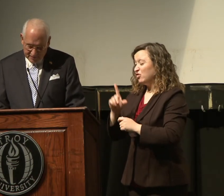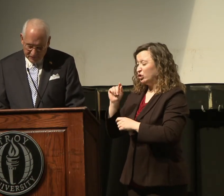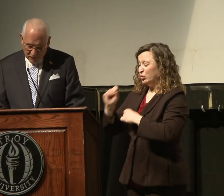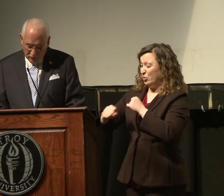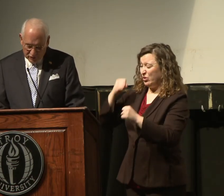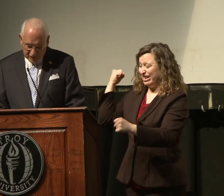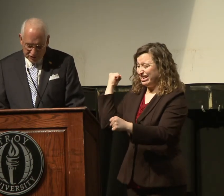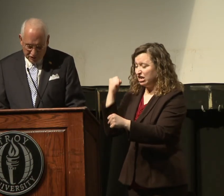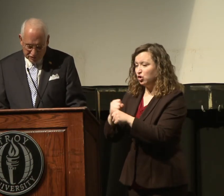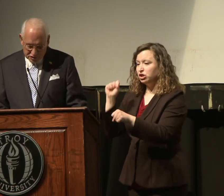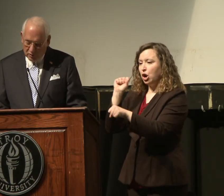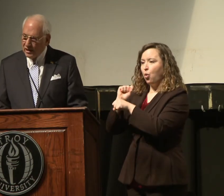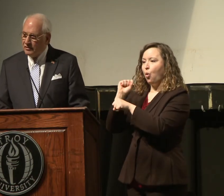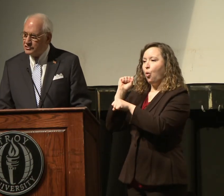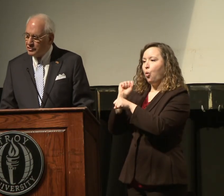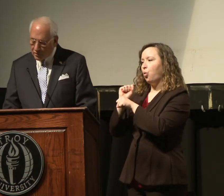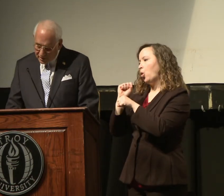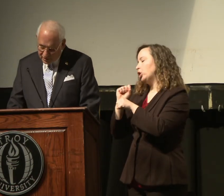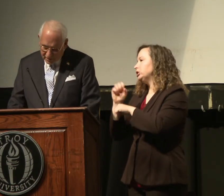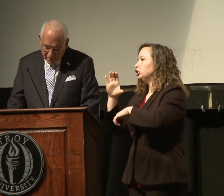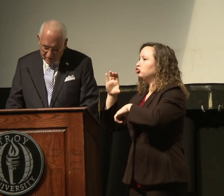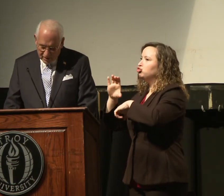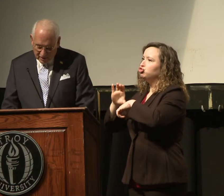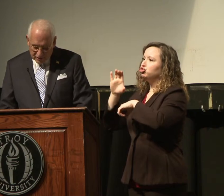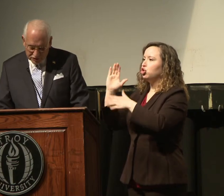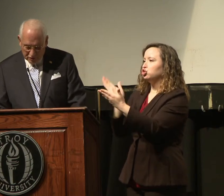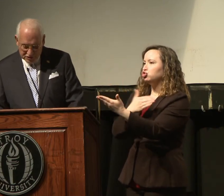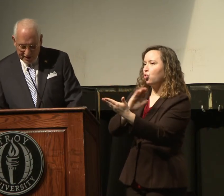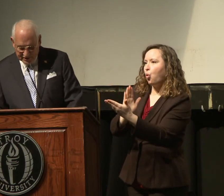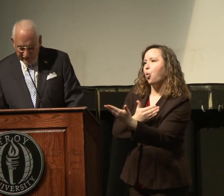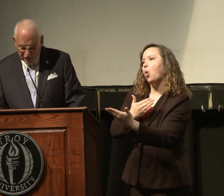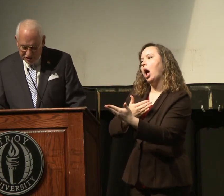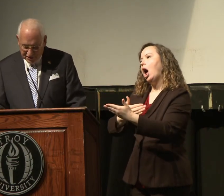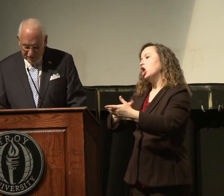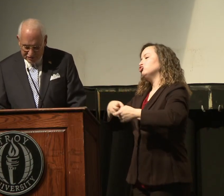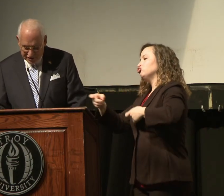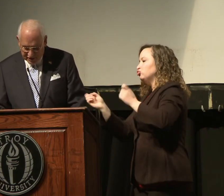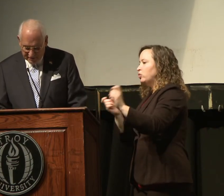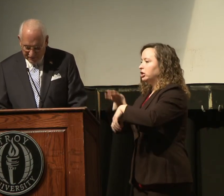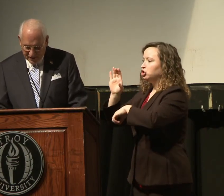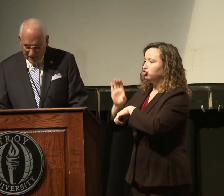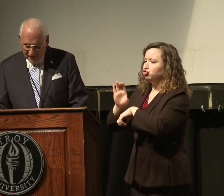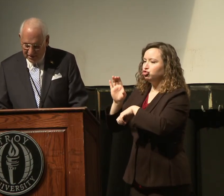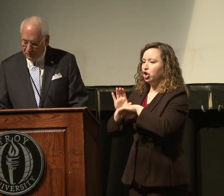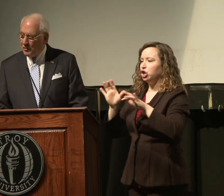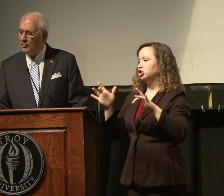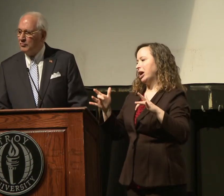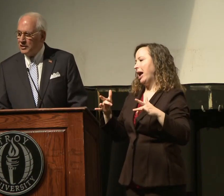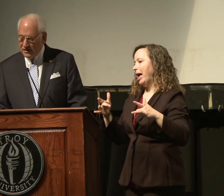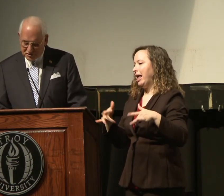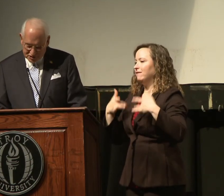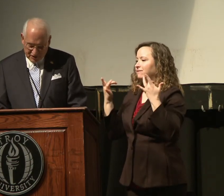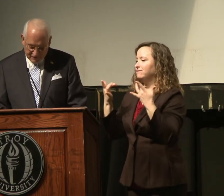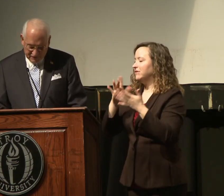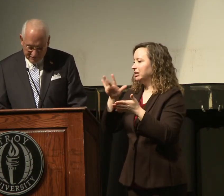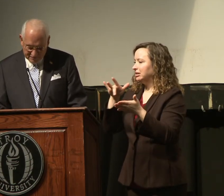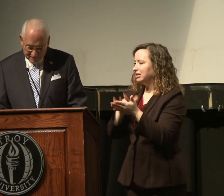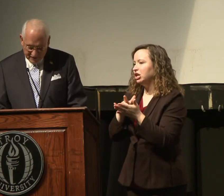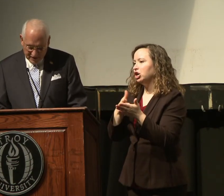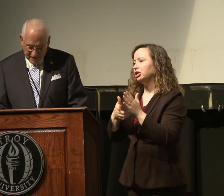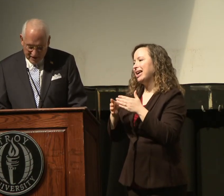he worked in church choirs, directed church activity centers, and led the program Kids